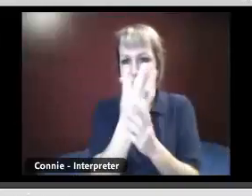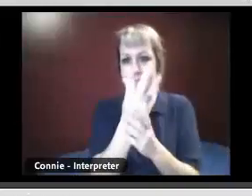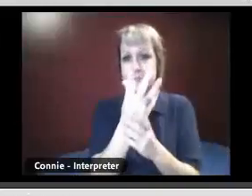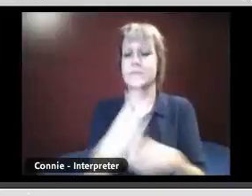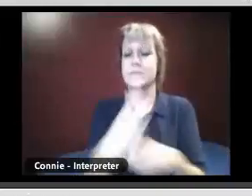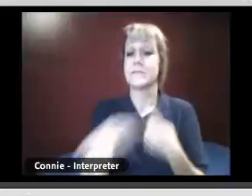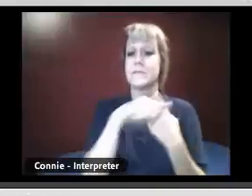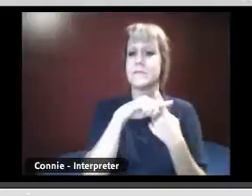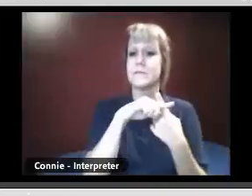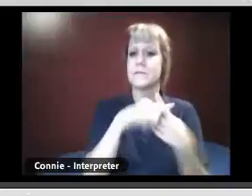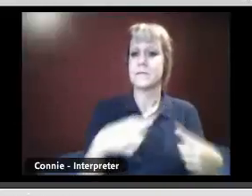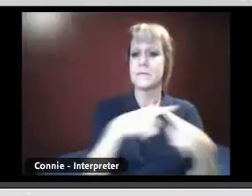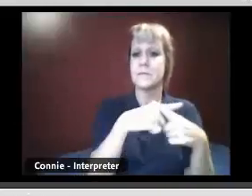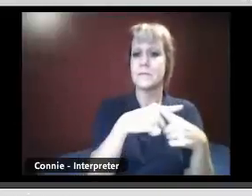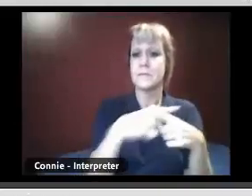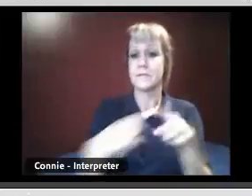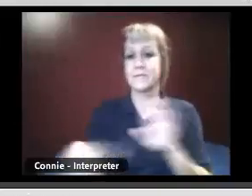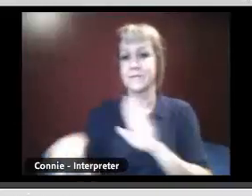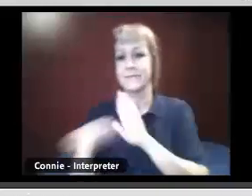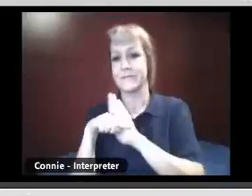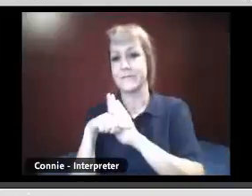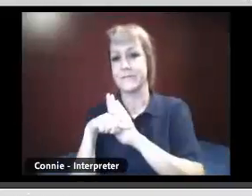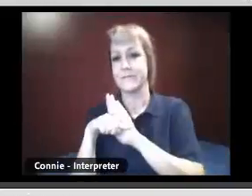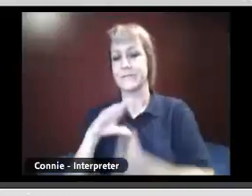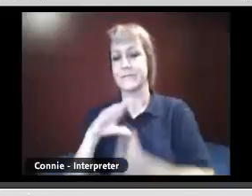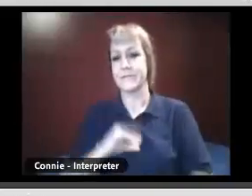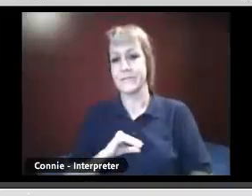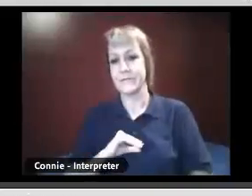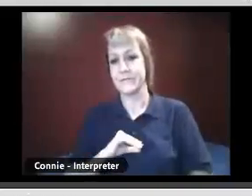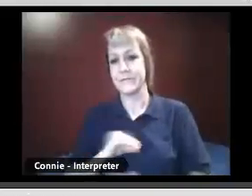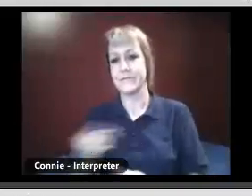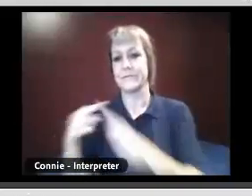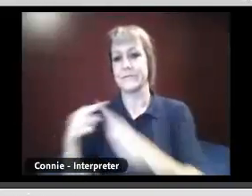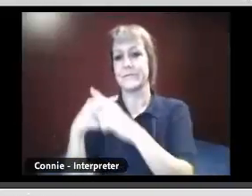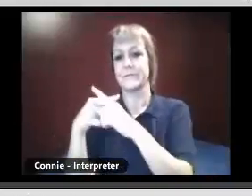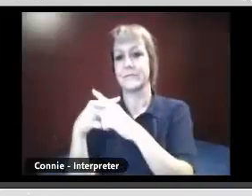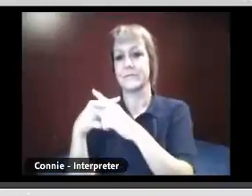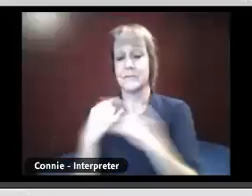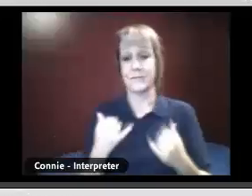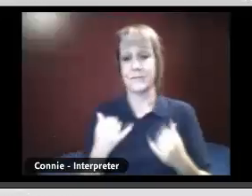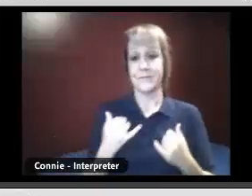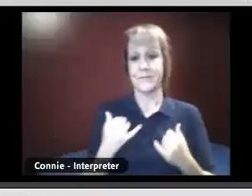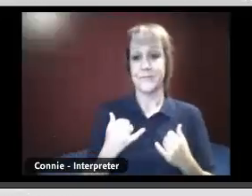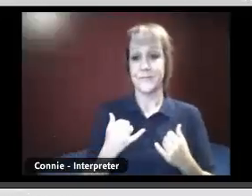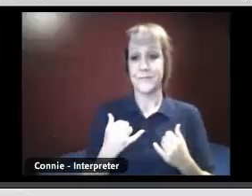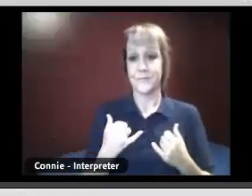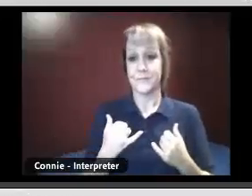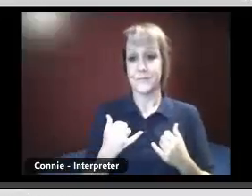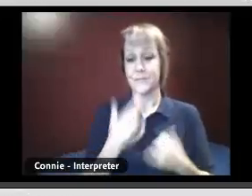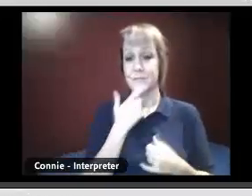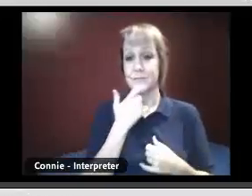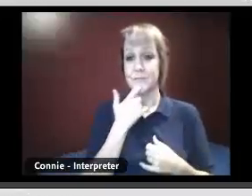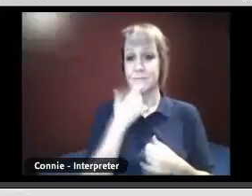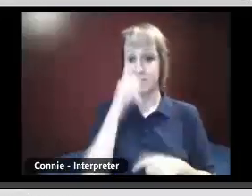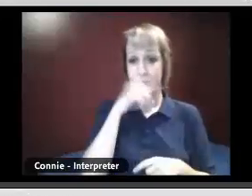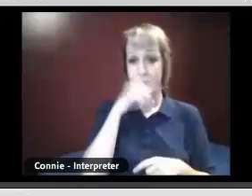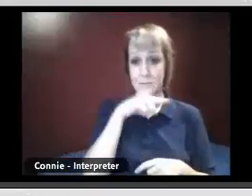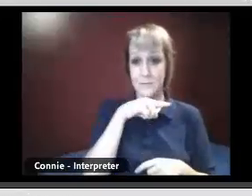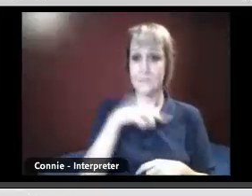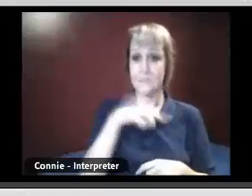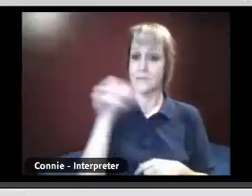conflict and there is destructive conflict. So what you're looking at right now, where you say it's false,